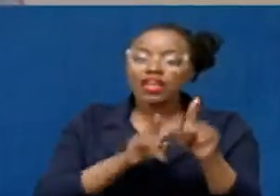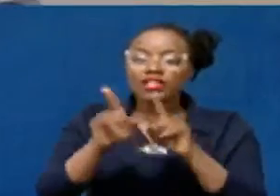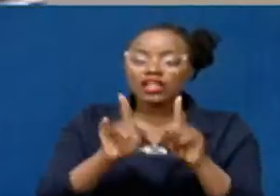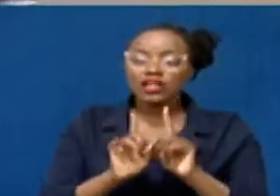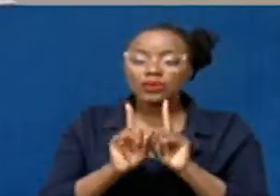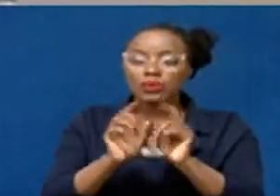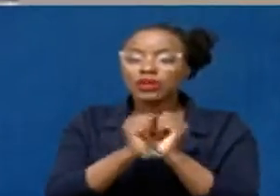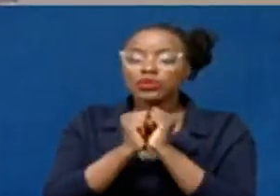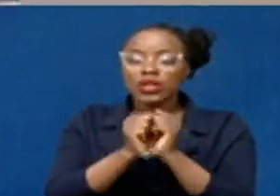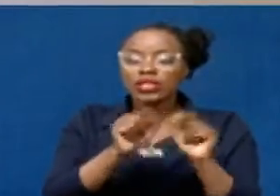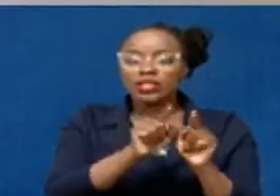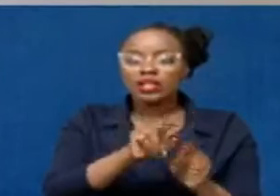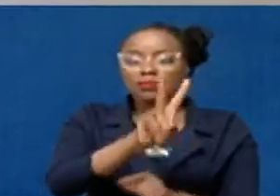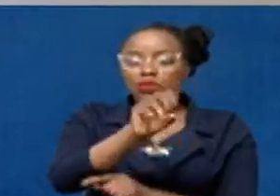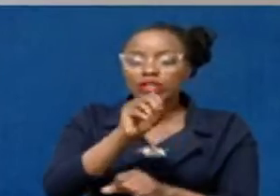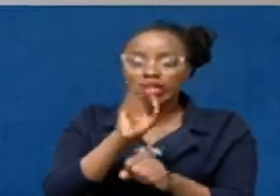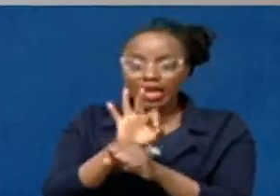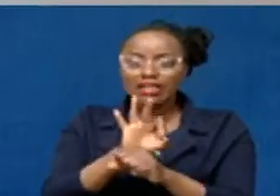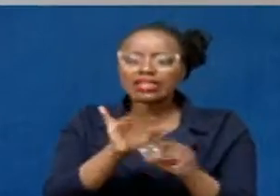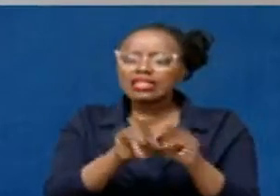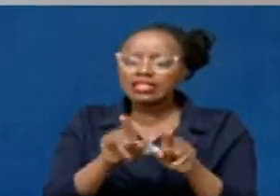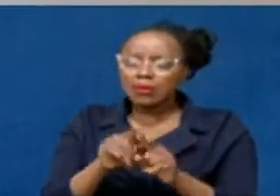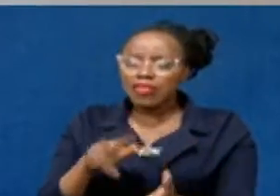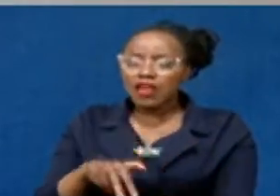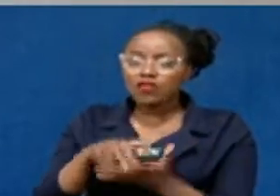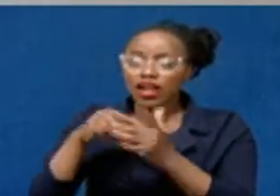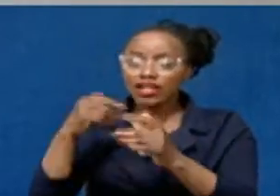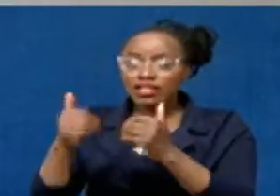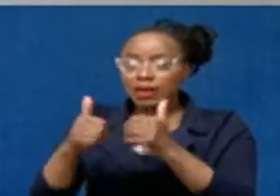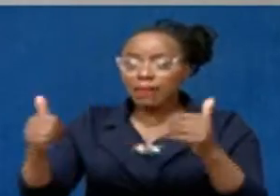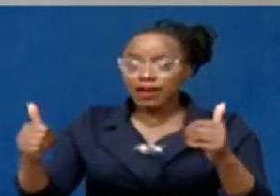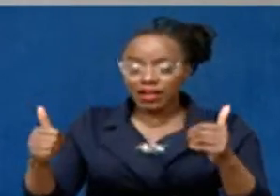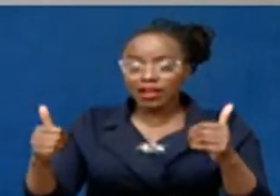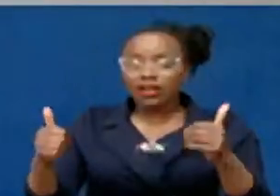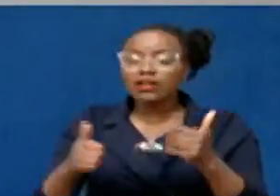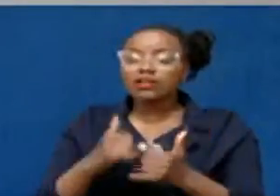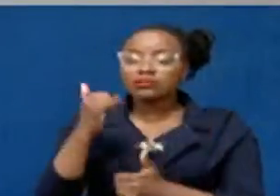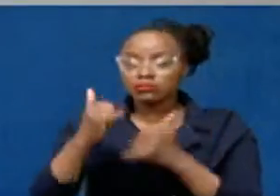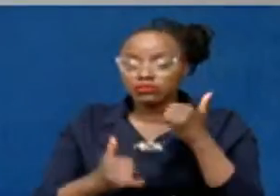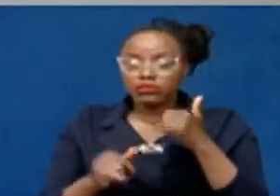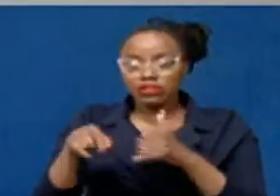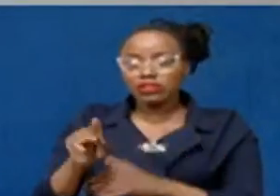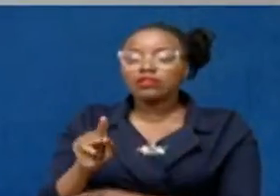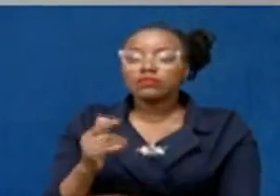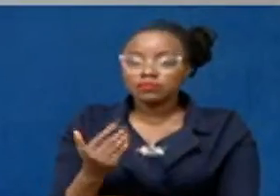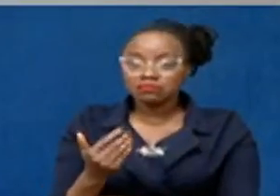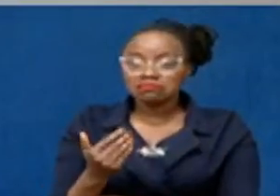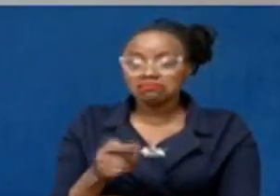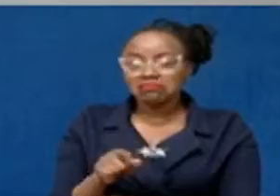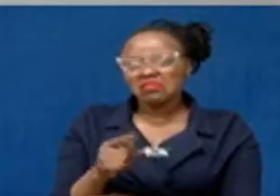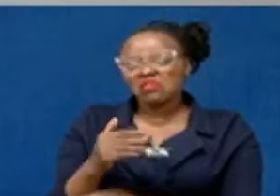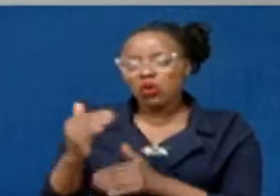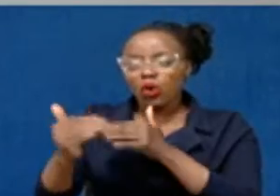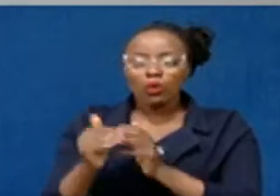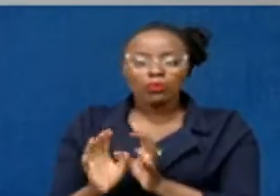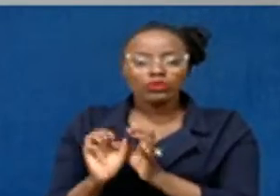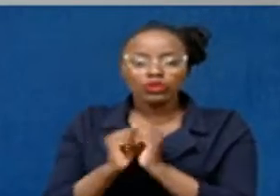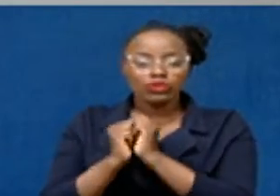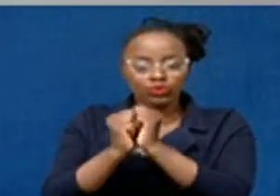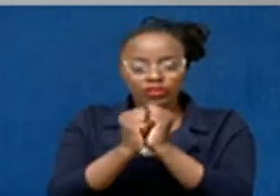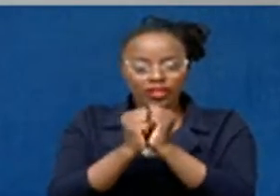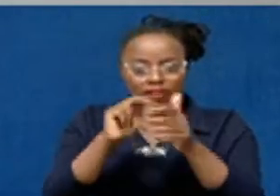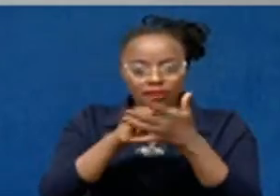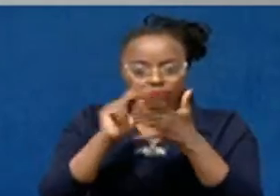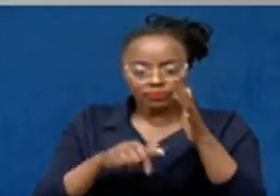together. Even in 2013, though they vied separately, that eventually they ended up almost together. And